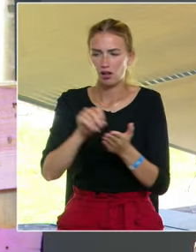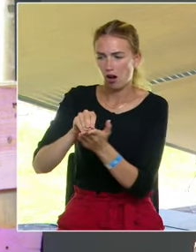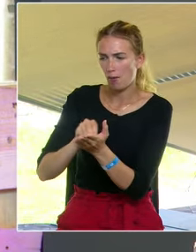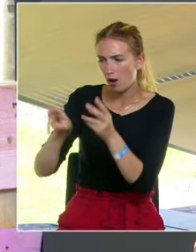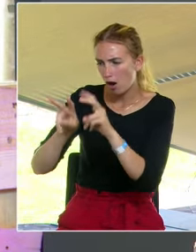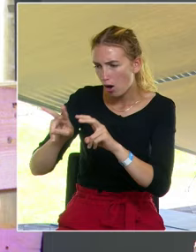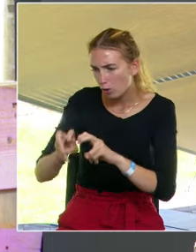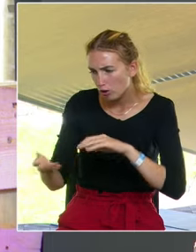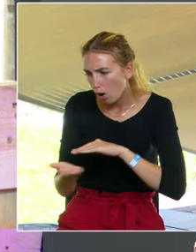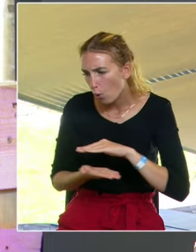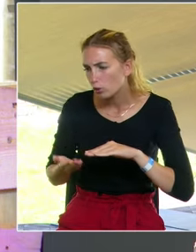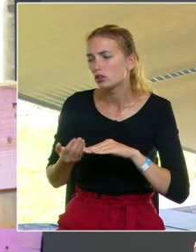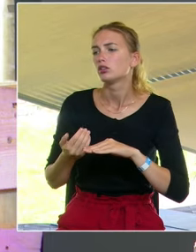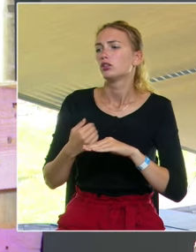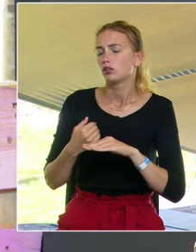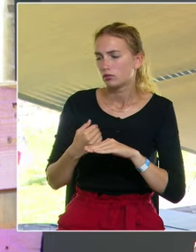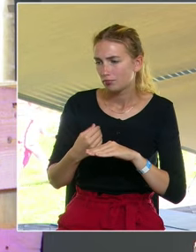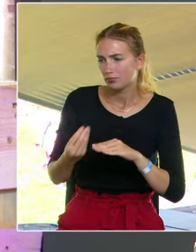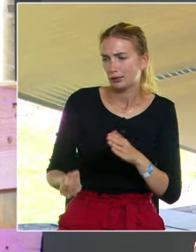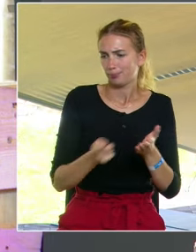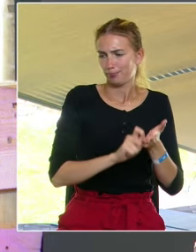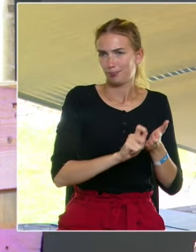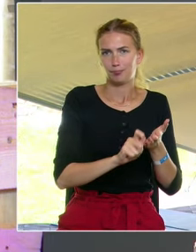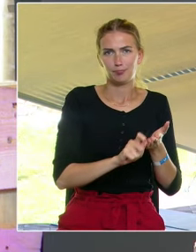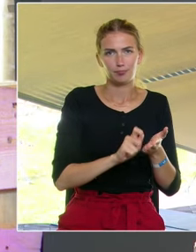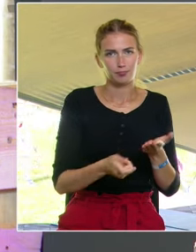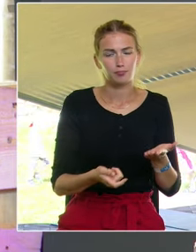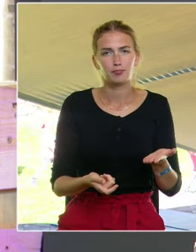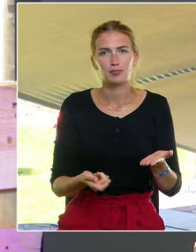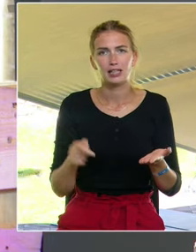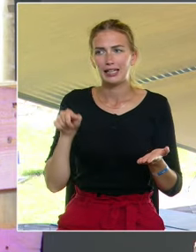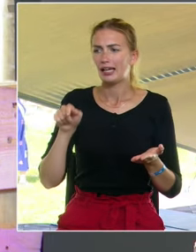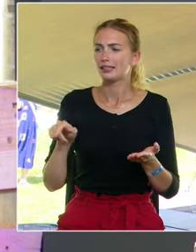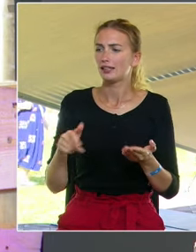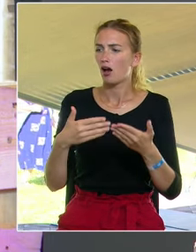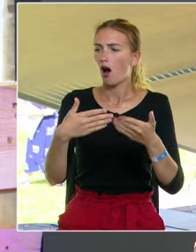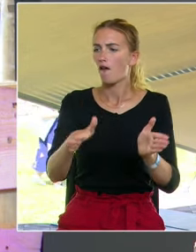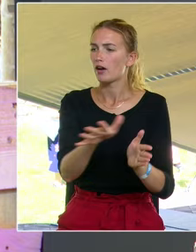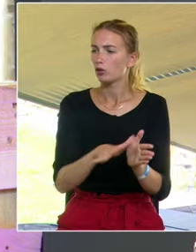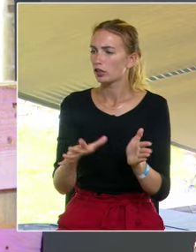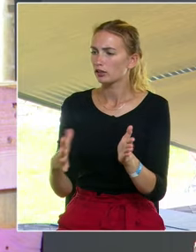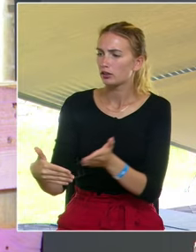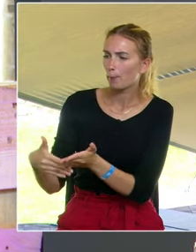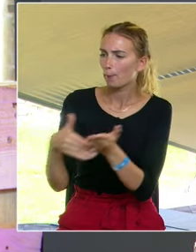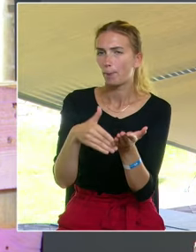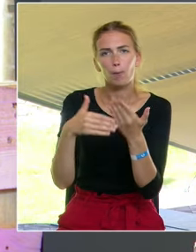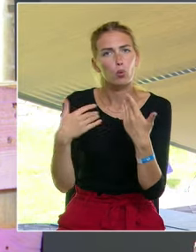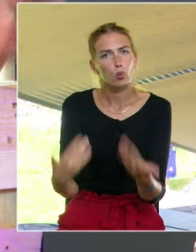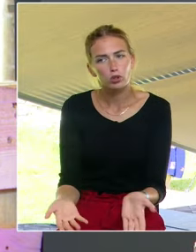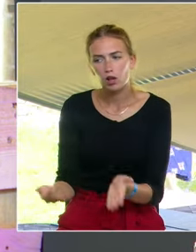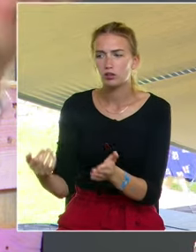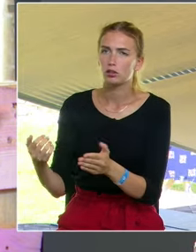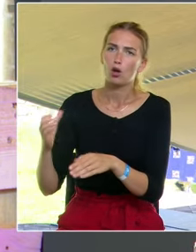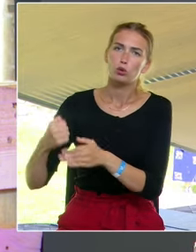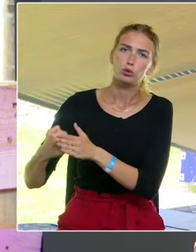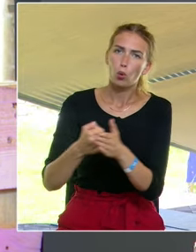analytics, that what really adds variety to the public sphere, who has been created it, then how